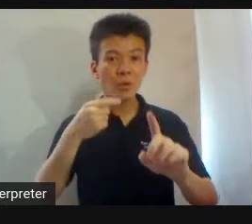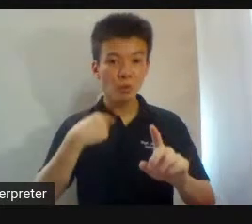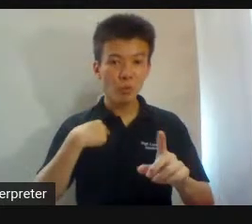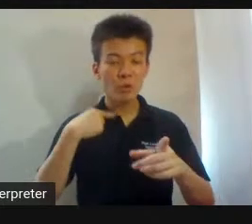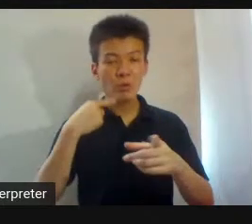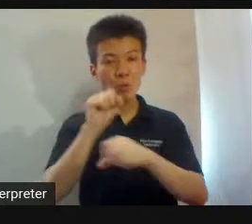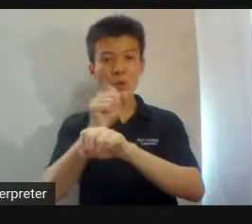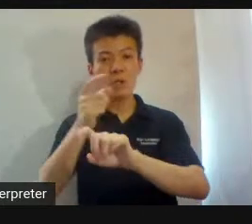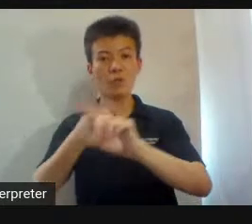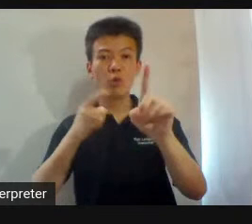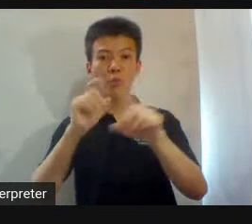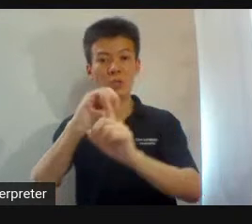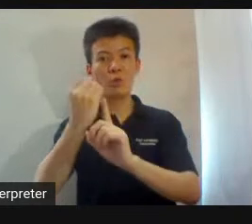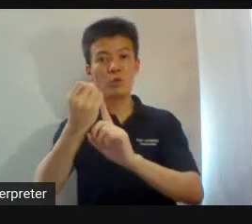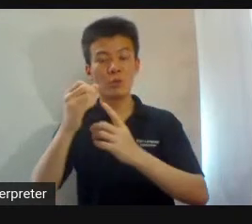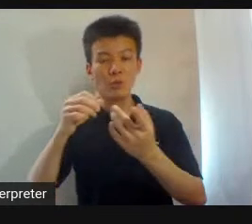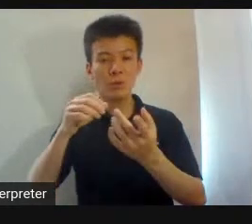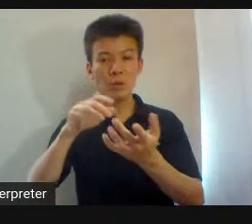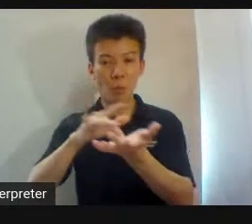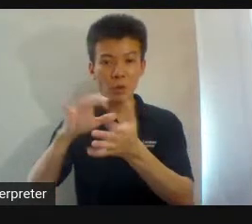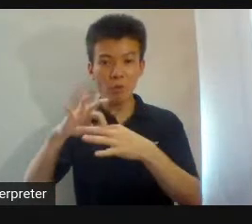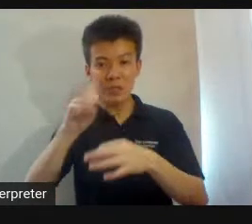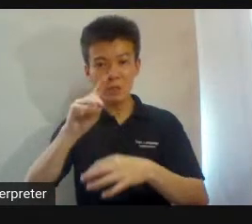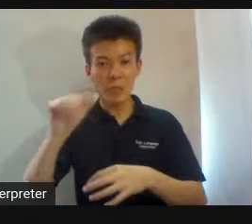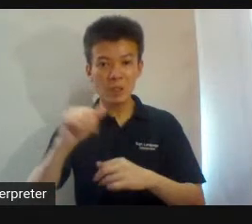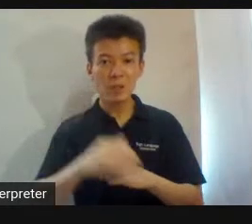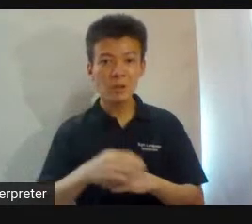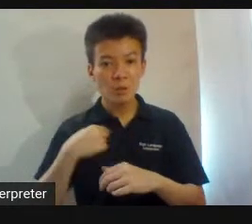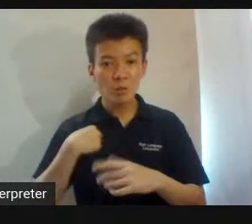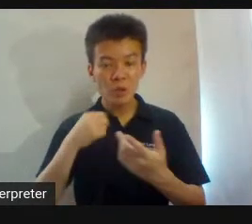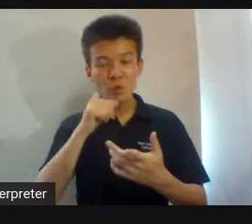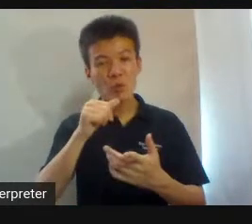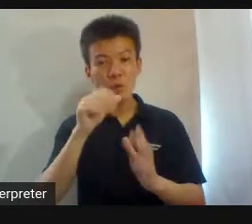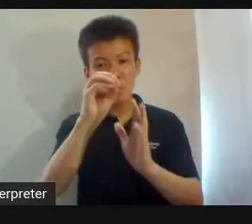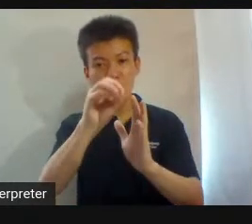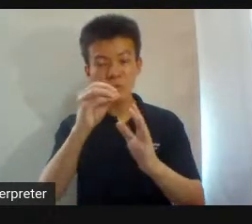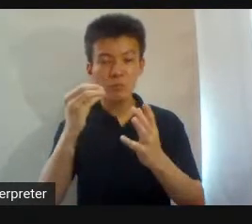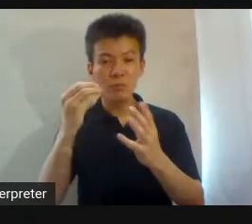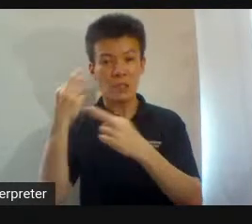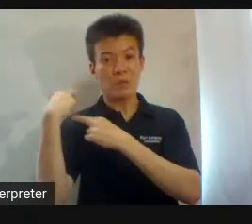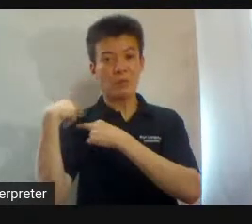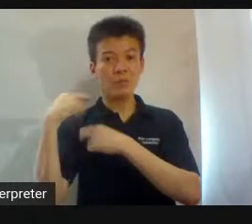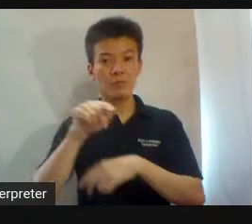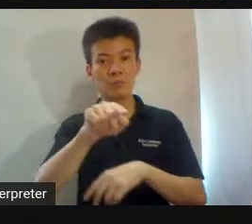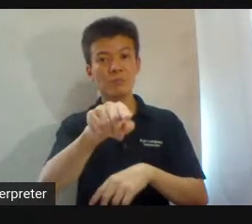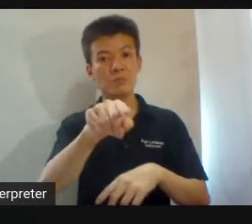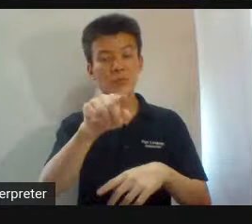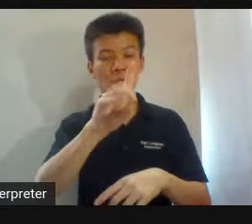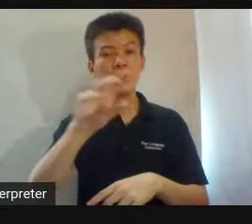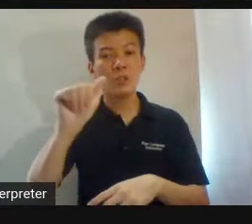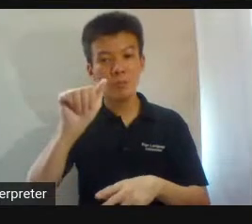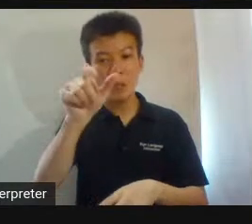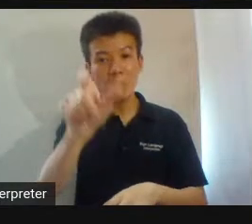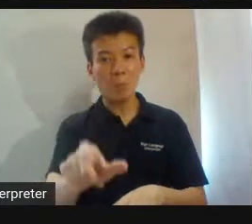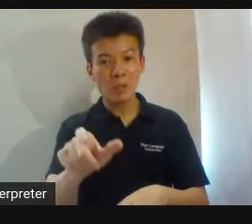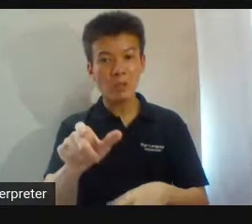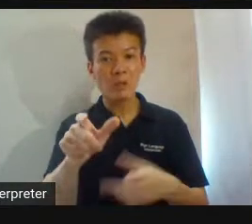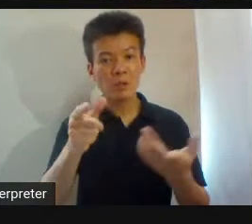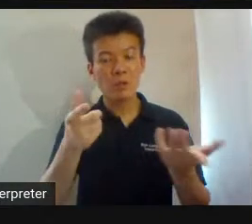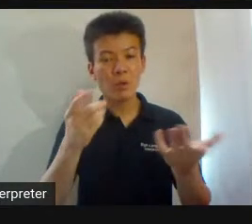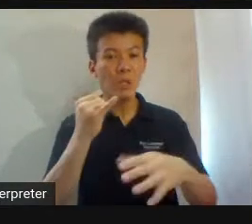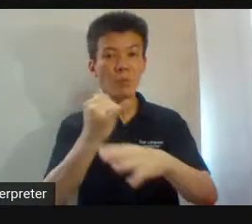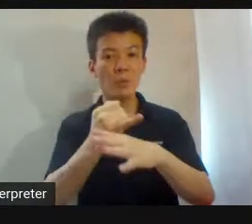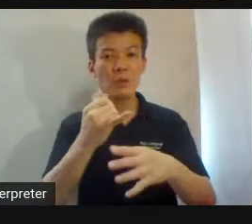operate from the social model of disability, where we don't put the responsibility on the disabled person's impairment.